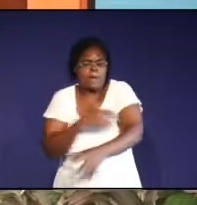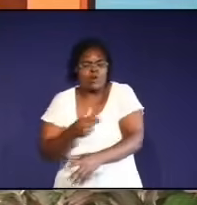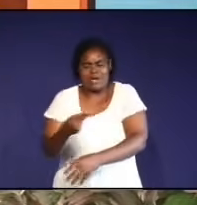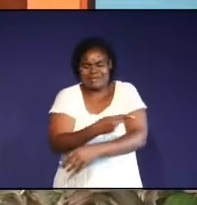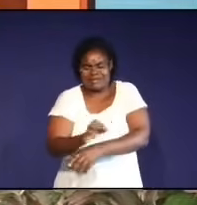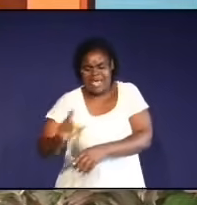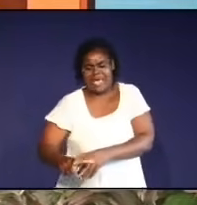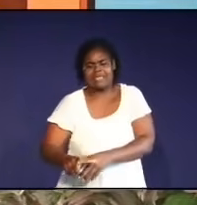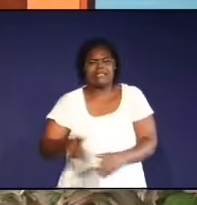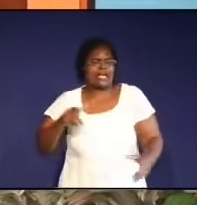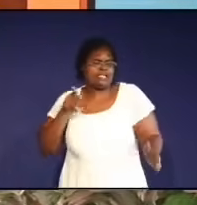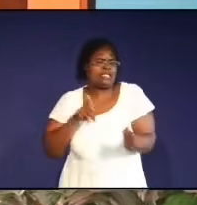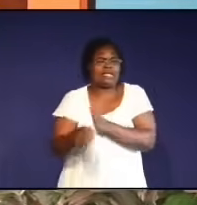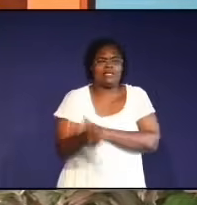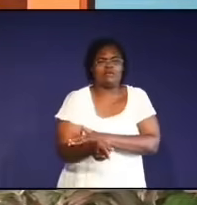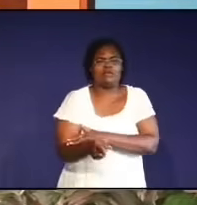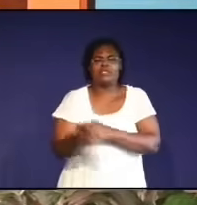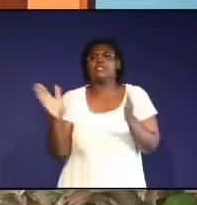can take you out.